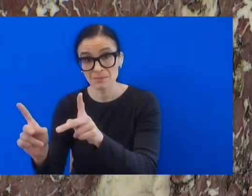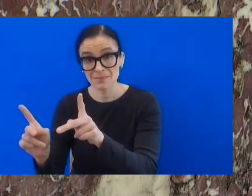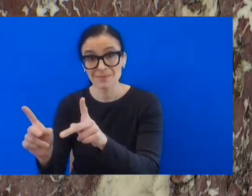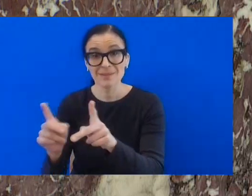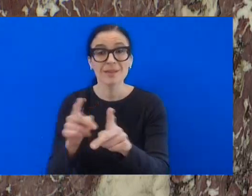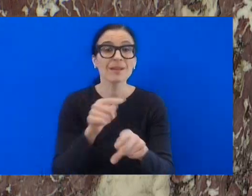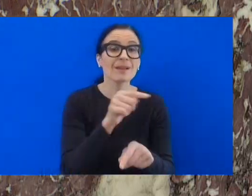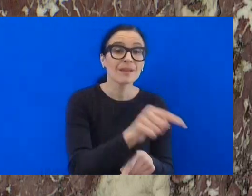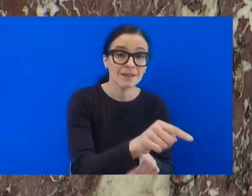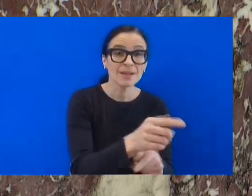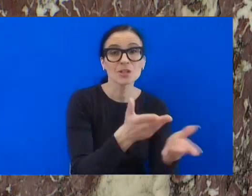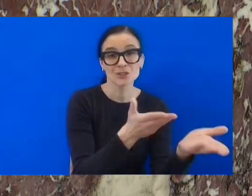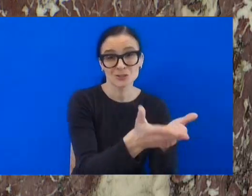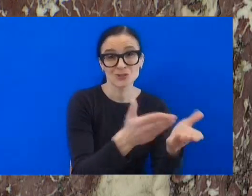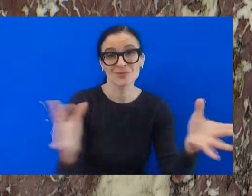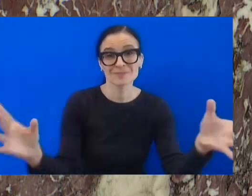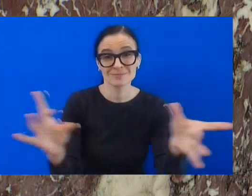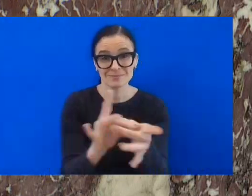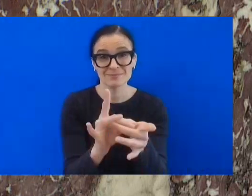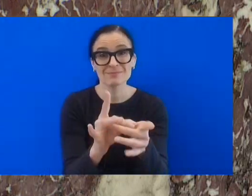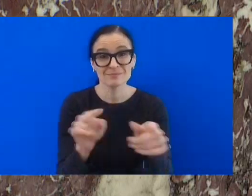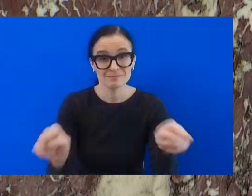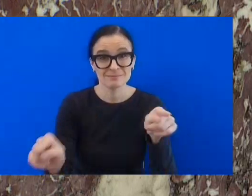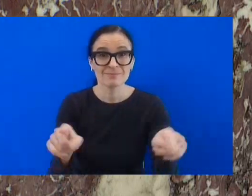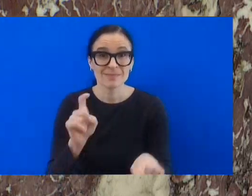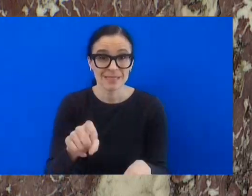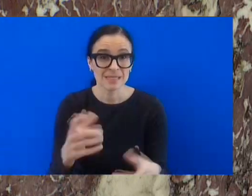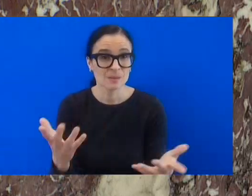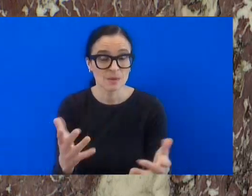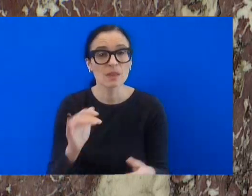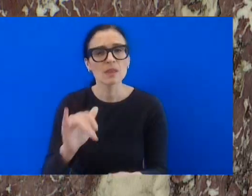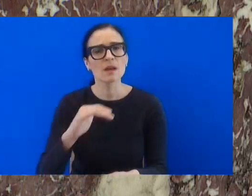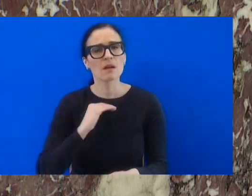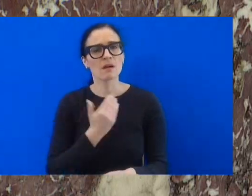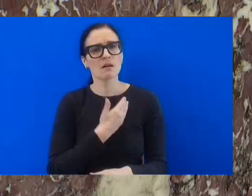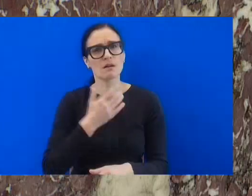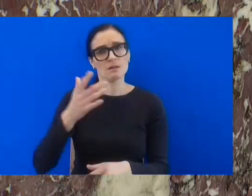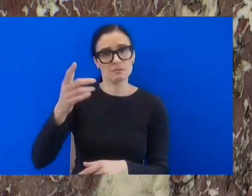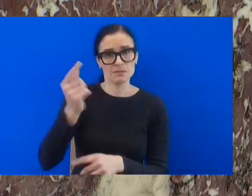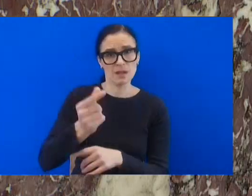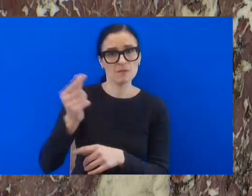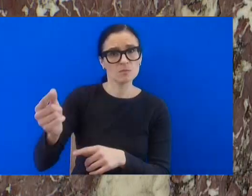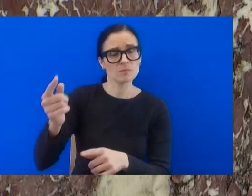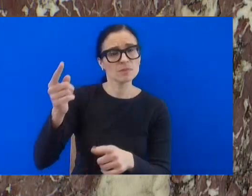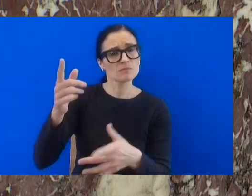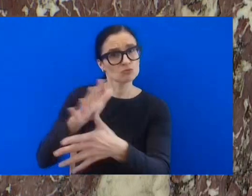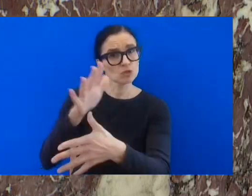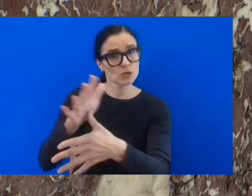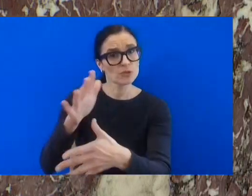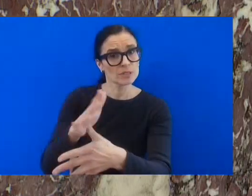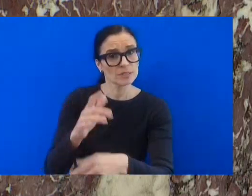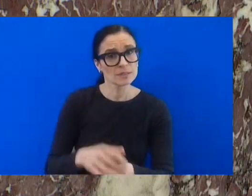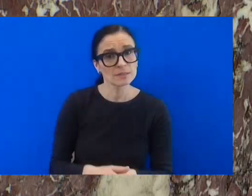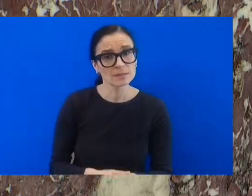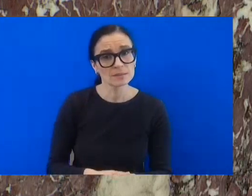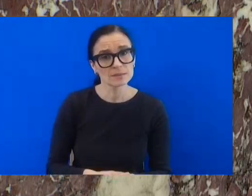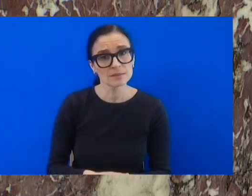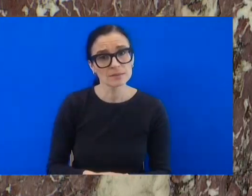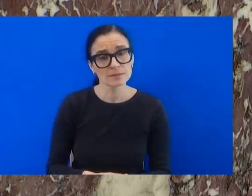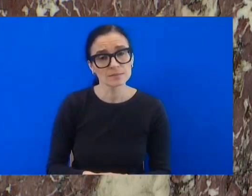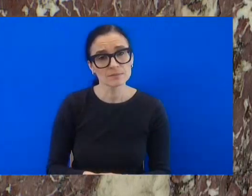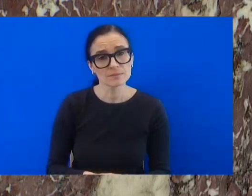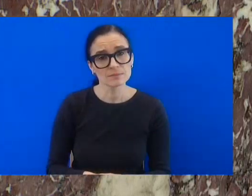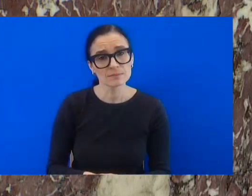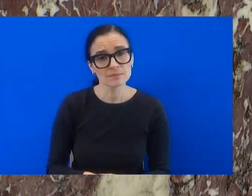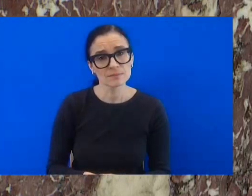government. Mr. Speaker, over the previous years, we have funded over 700 publicly funded new treatment beds.